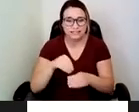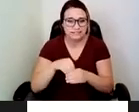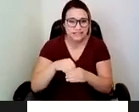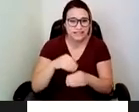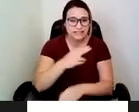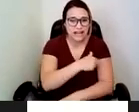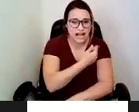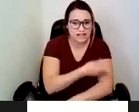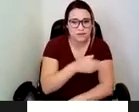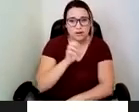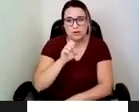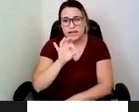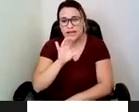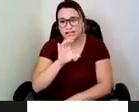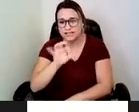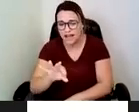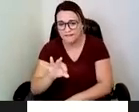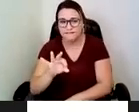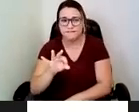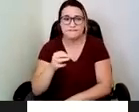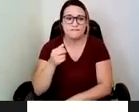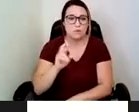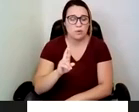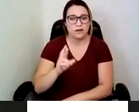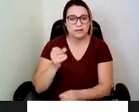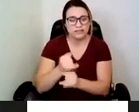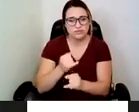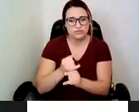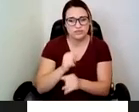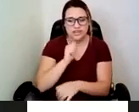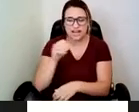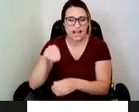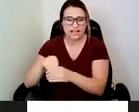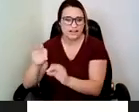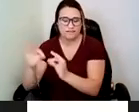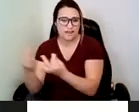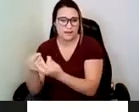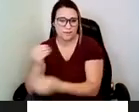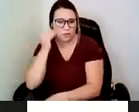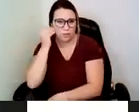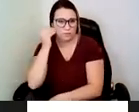skilled nursing or a hospital setting. Next slide.